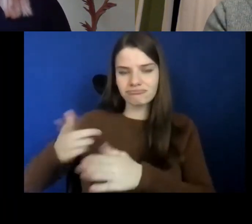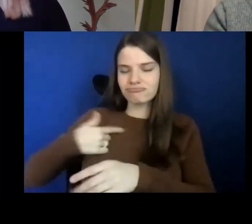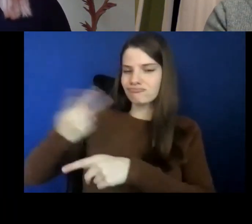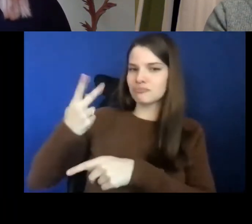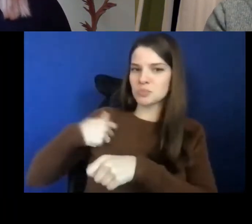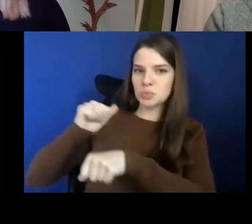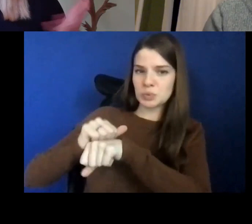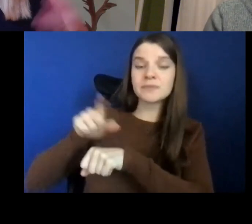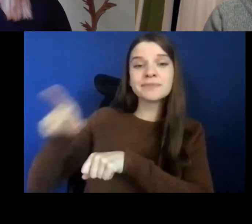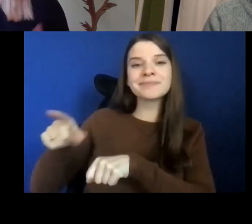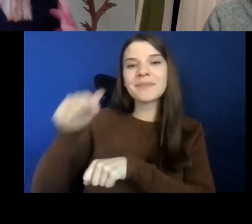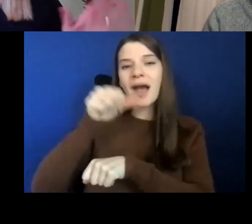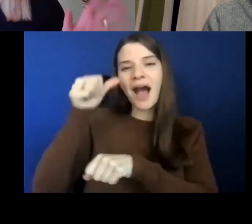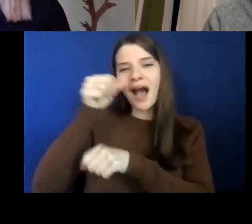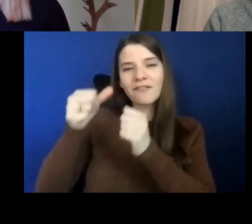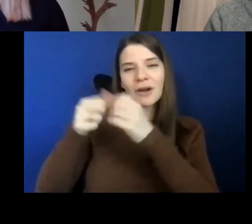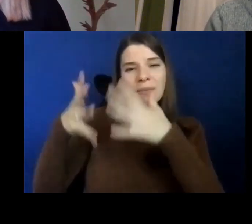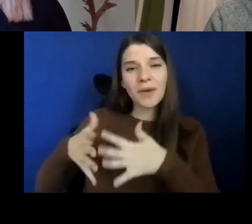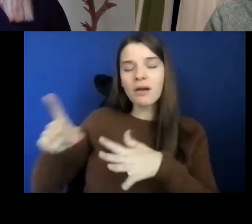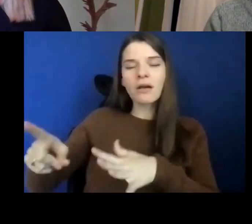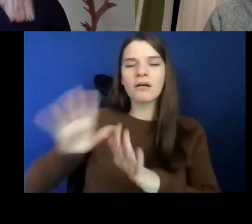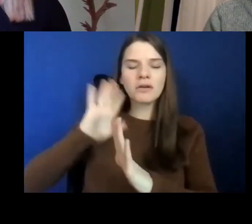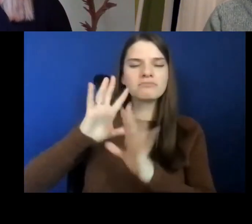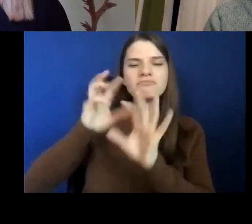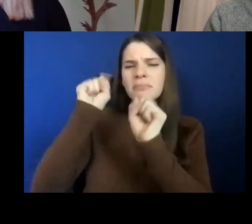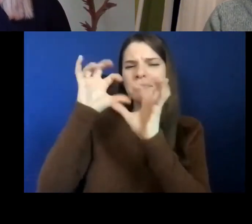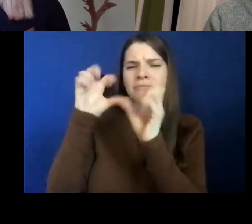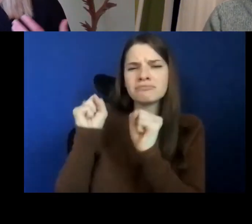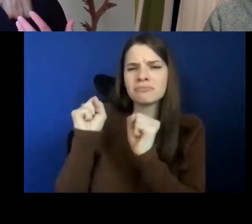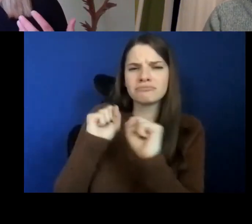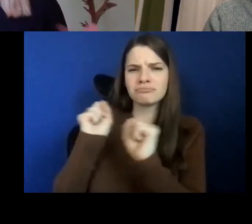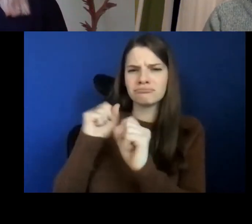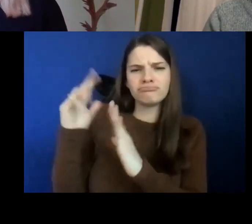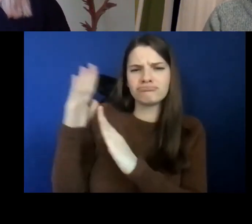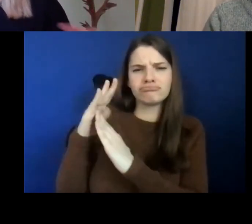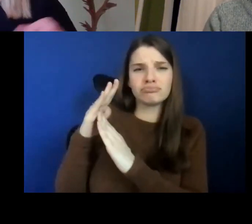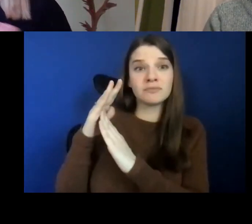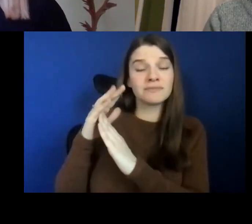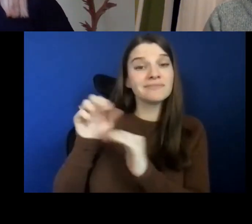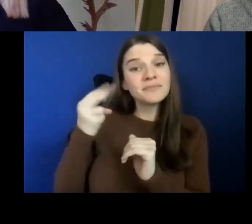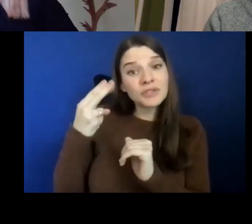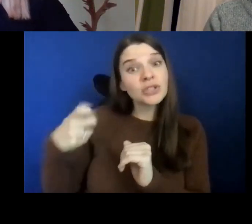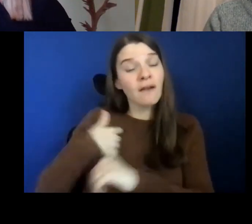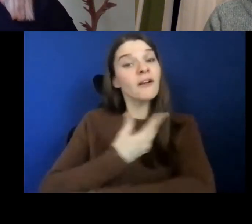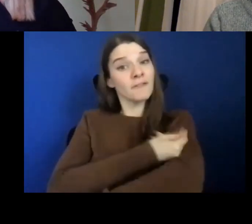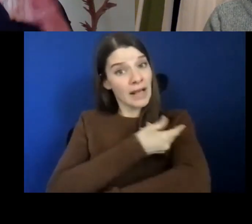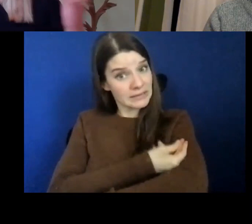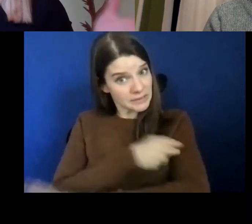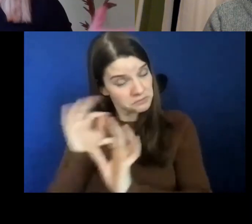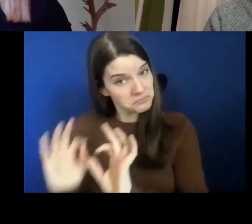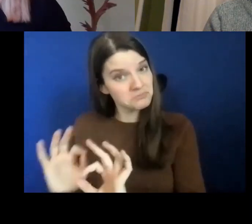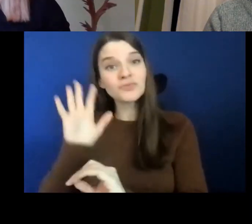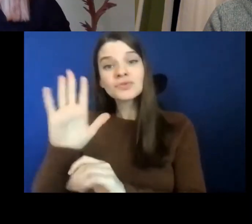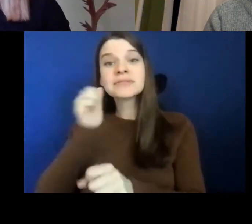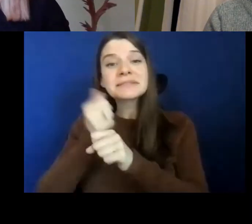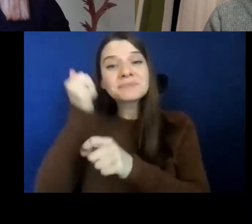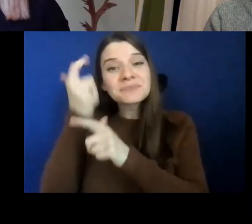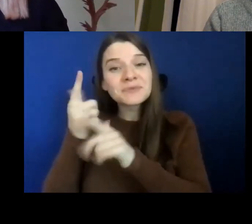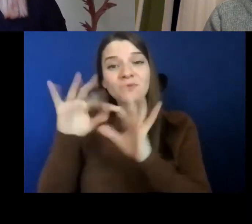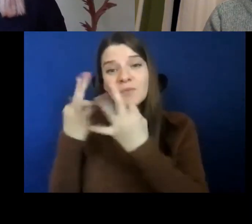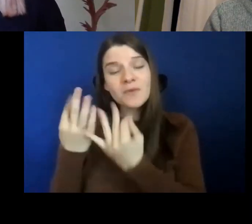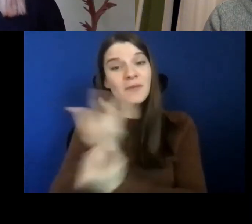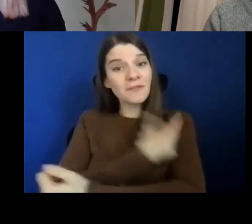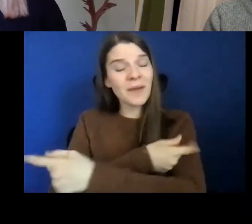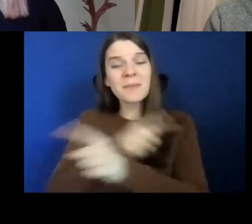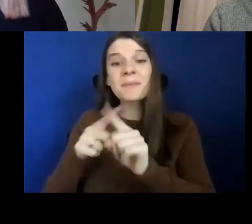who's African-American, who's just unbelievable. But she's gotten her vaccine, and her siblings have gotten their vaccine,